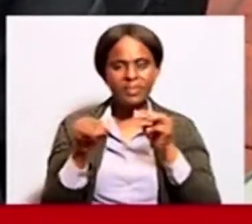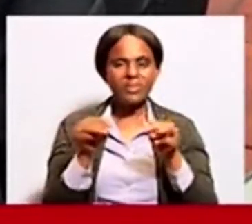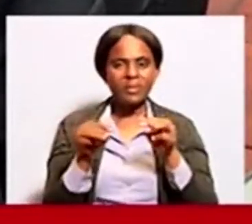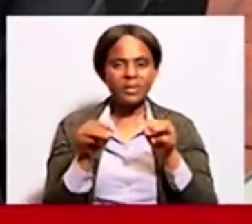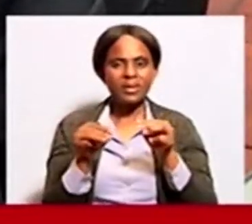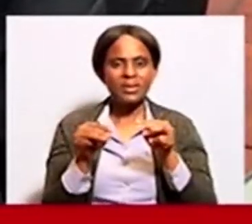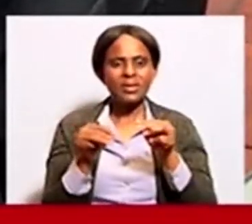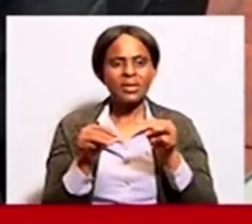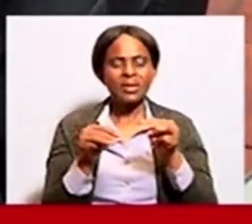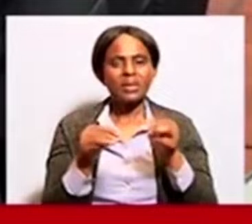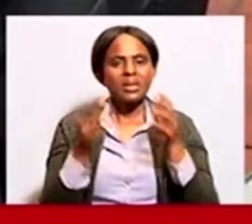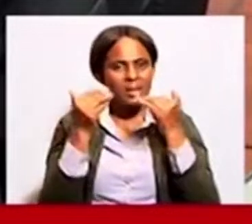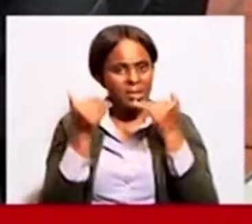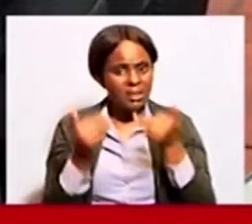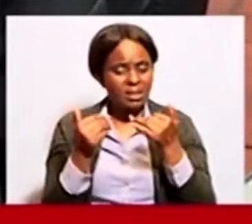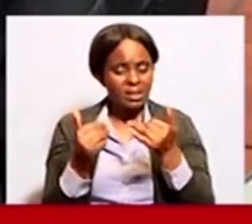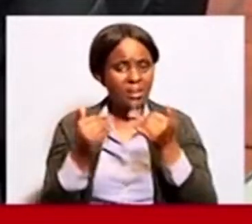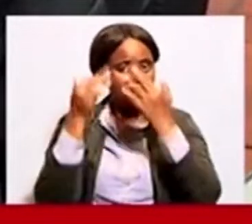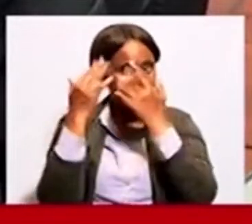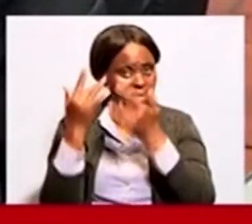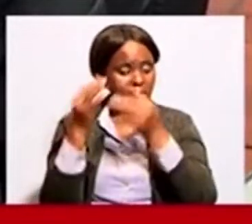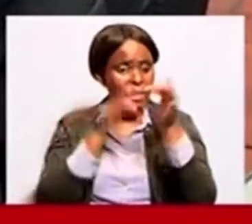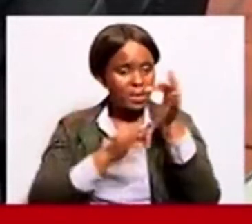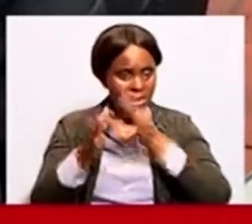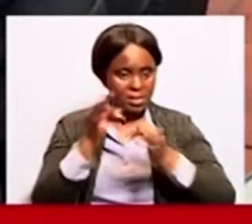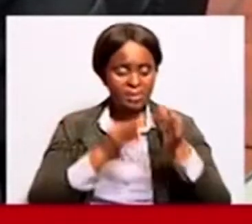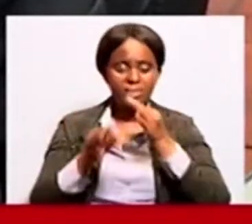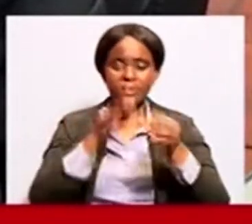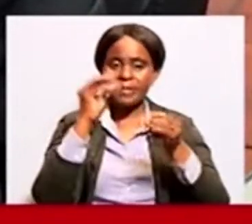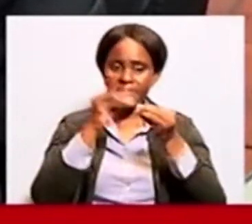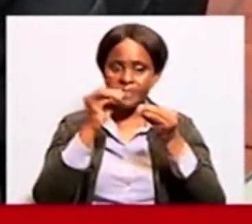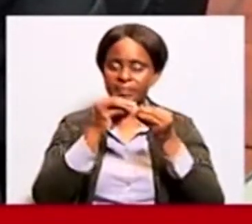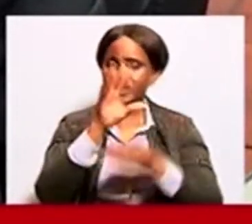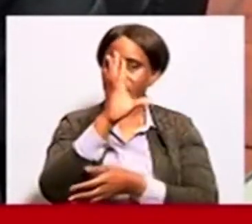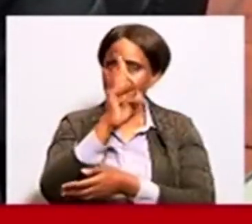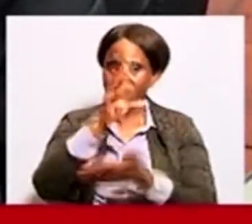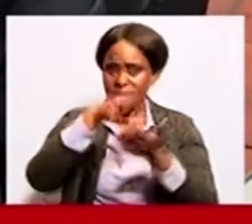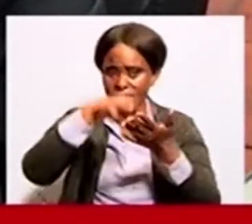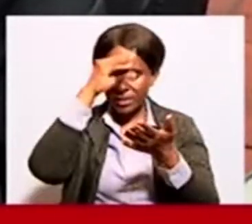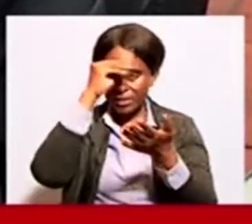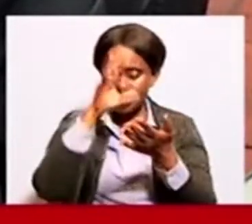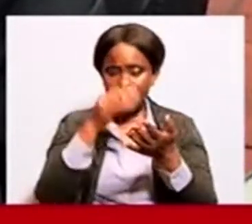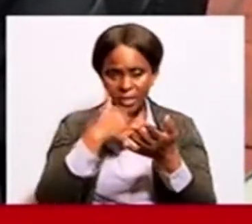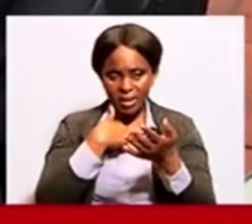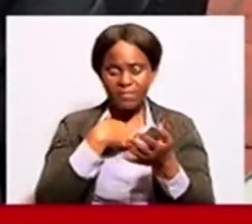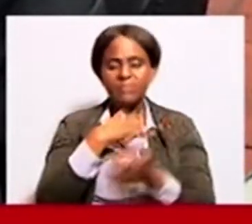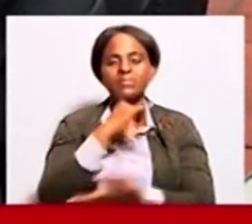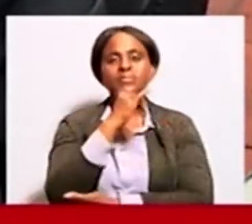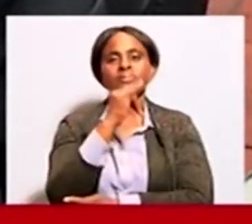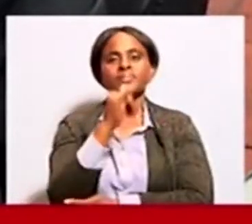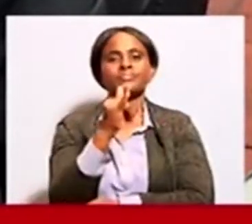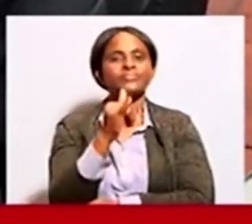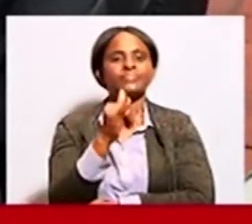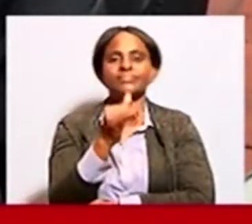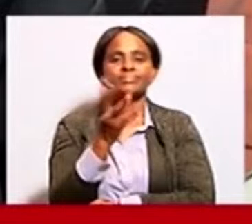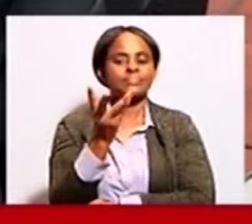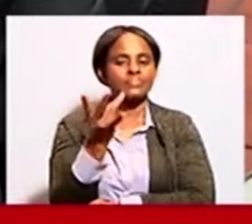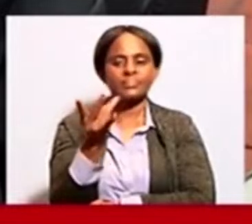Management further wishes to state that 6 learners have not been accounted